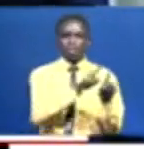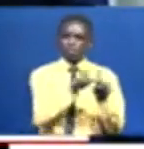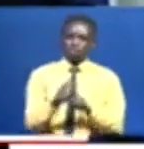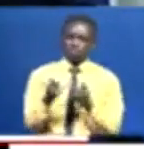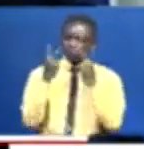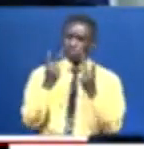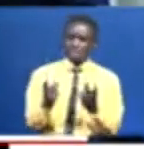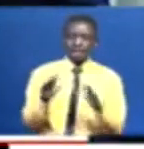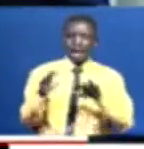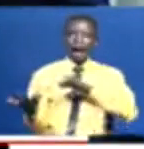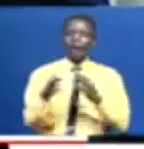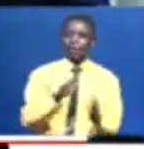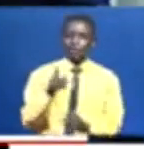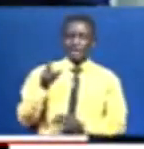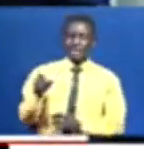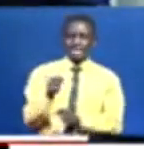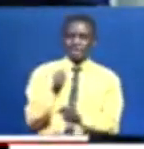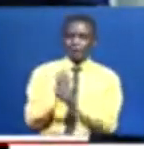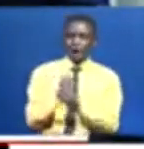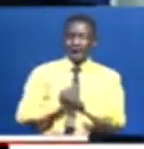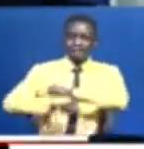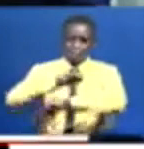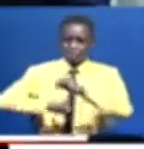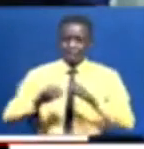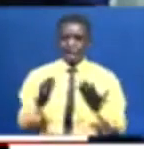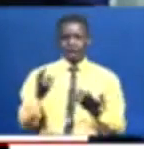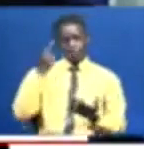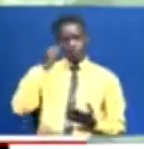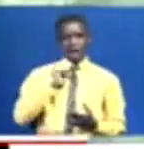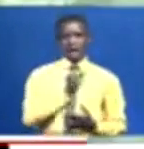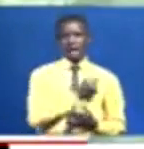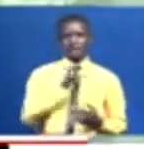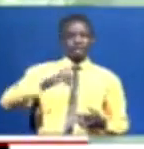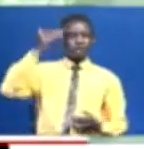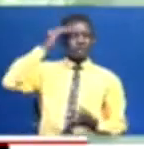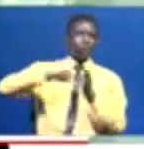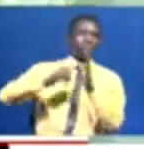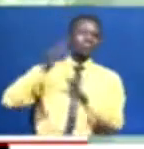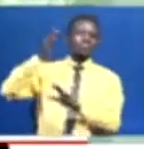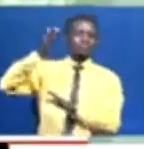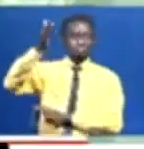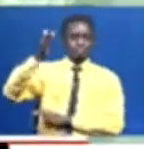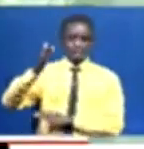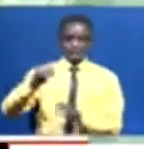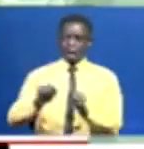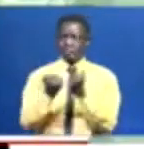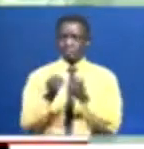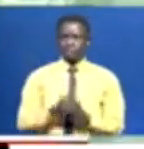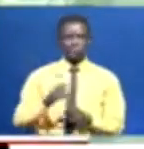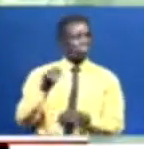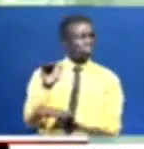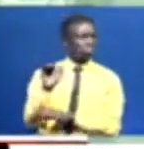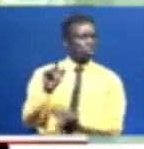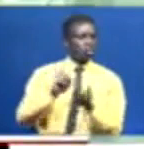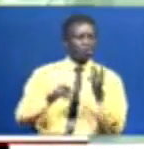executed for us to really determine the intended outcome of this. Lloyd, where do you see matters of, you know,